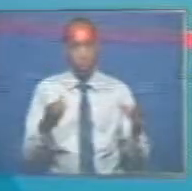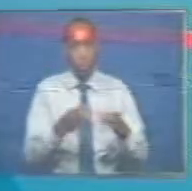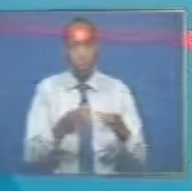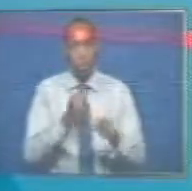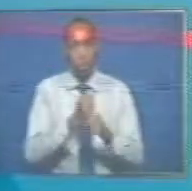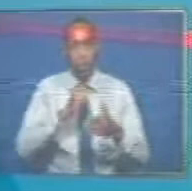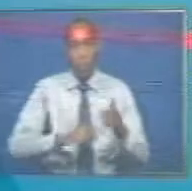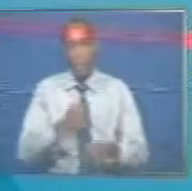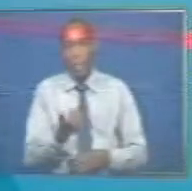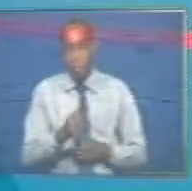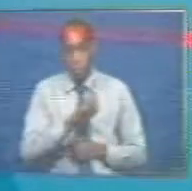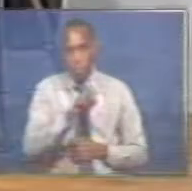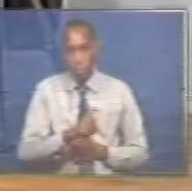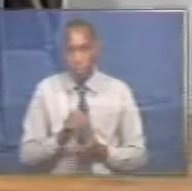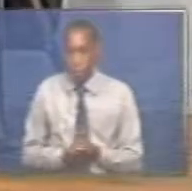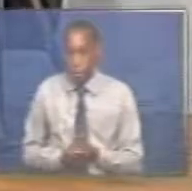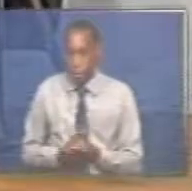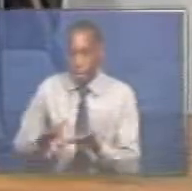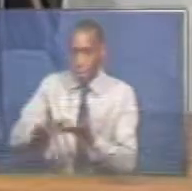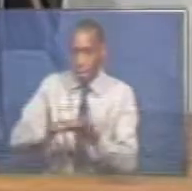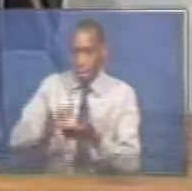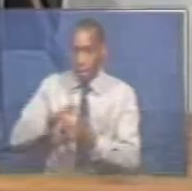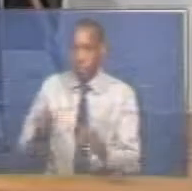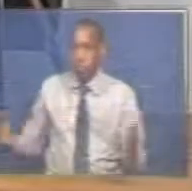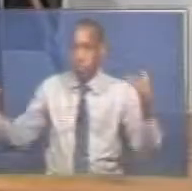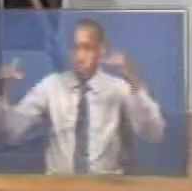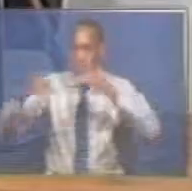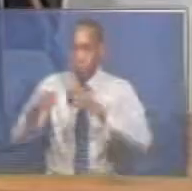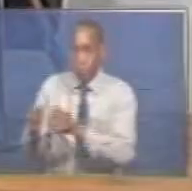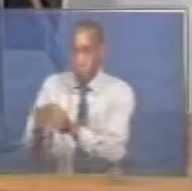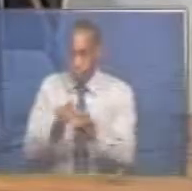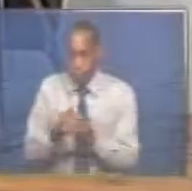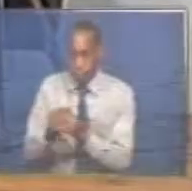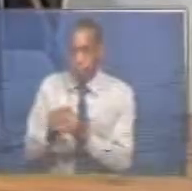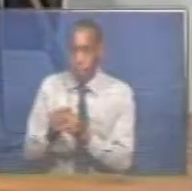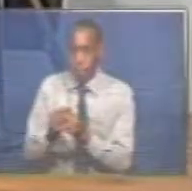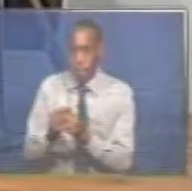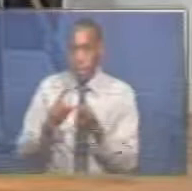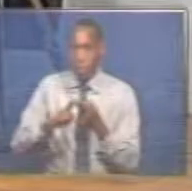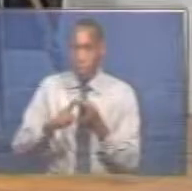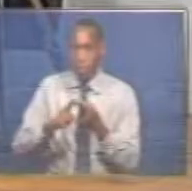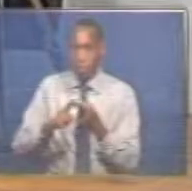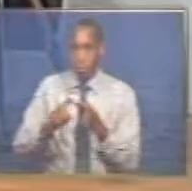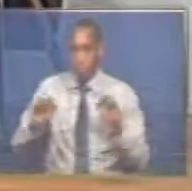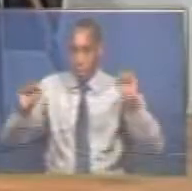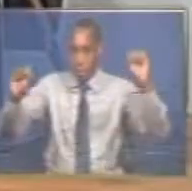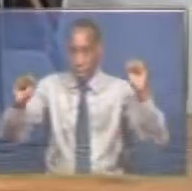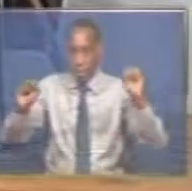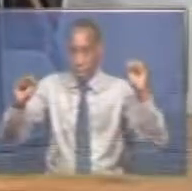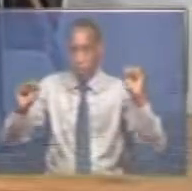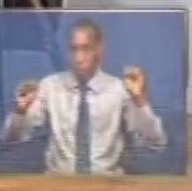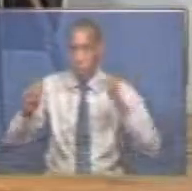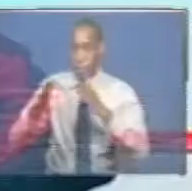do? Basically, when it came together, apart from being Arsenal fans, locally we